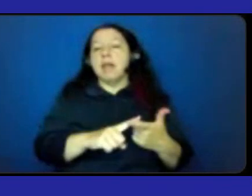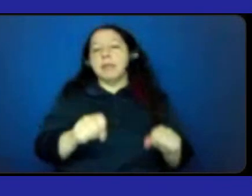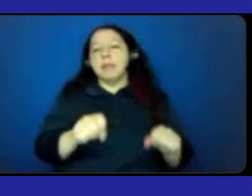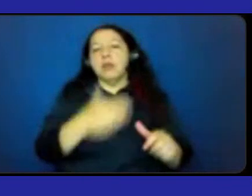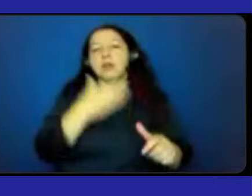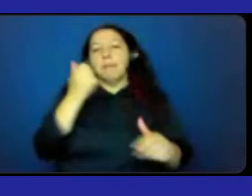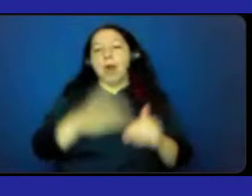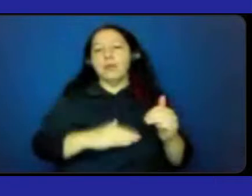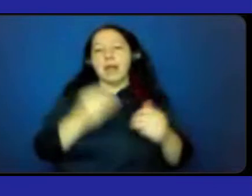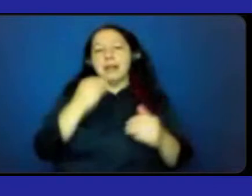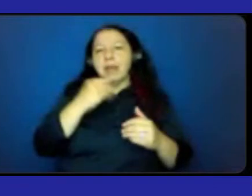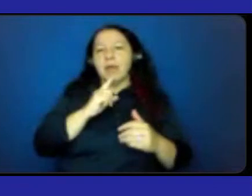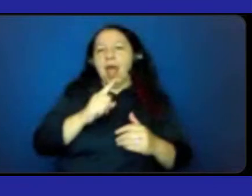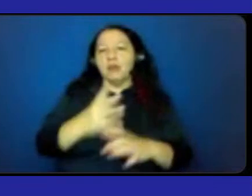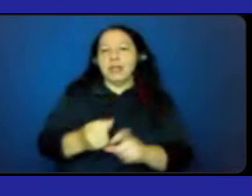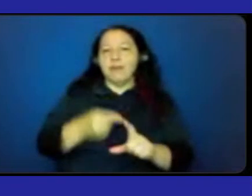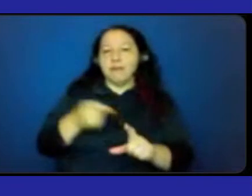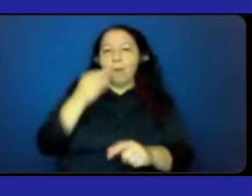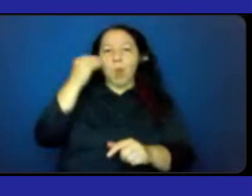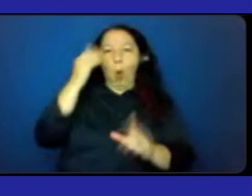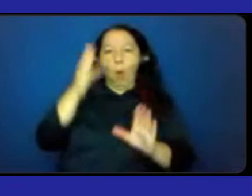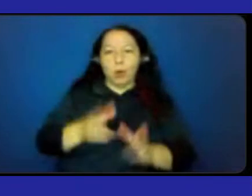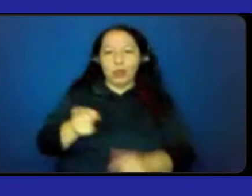receiving from the home attendant.